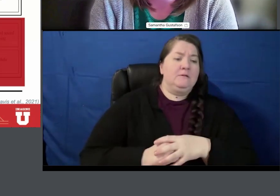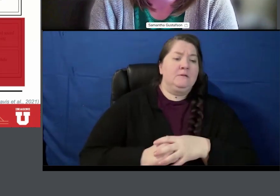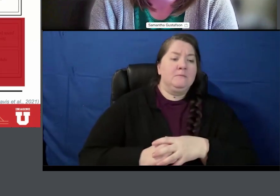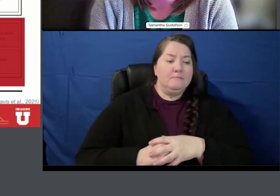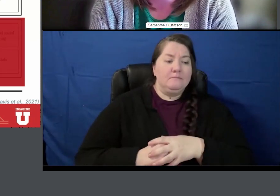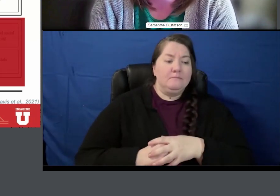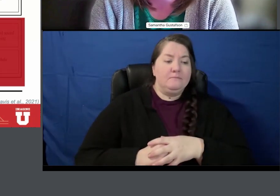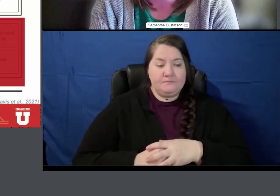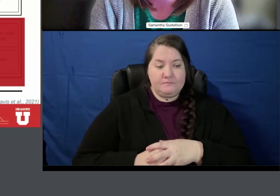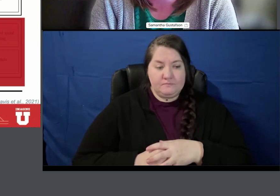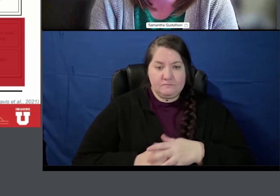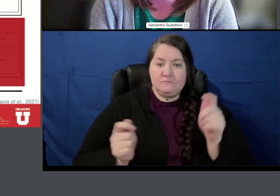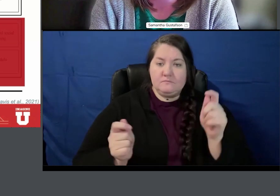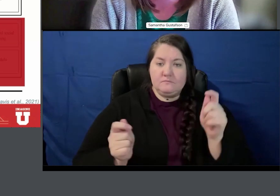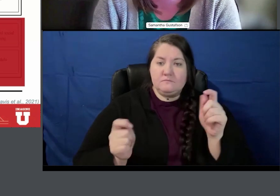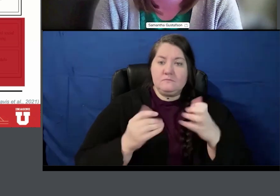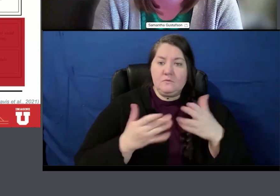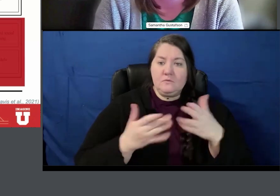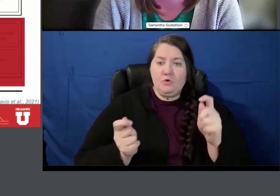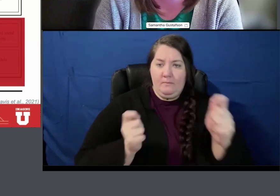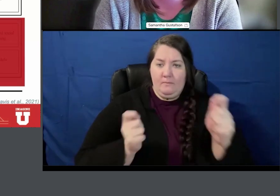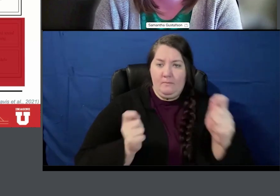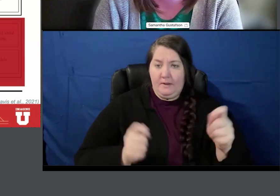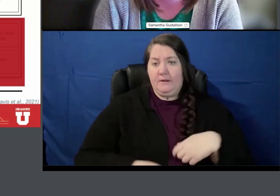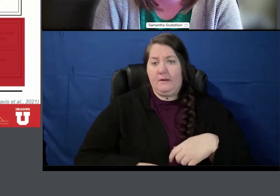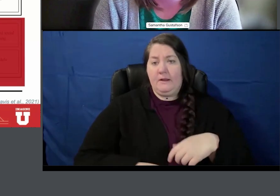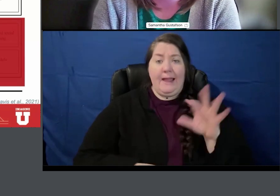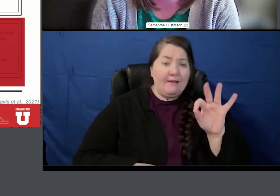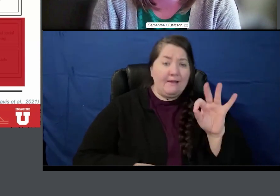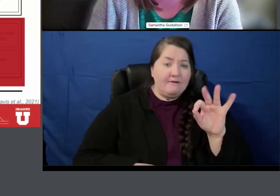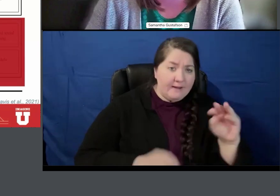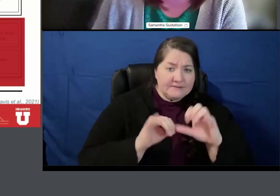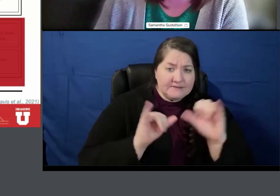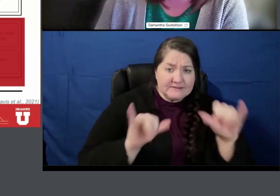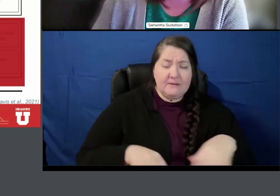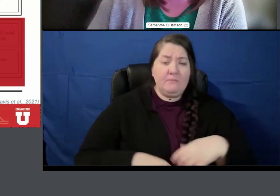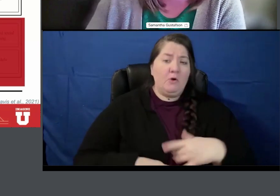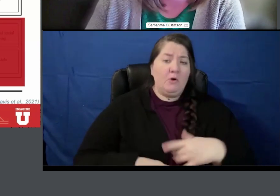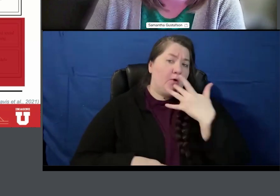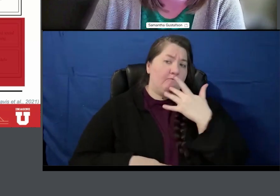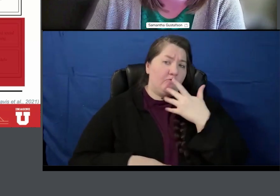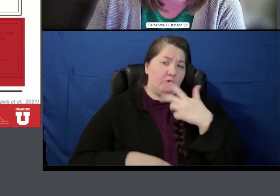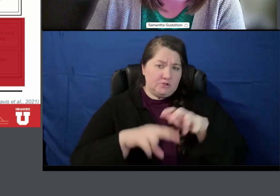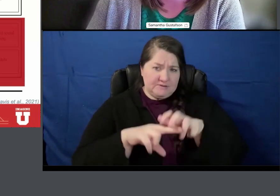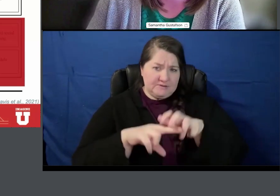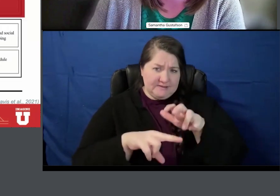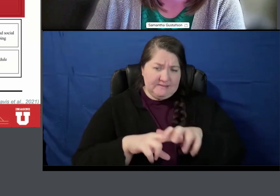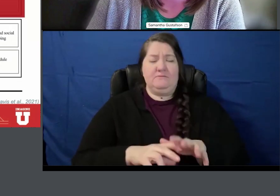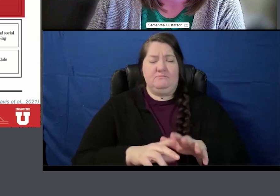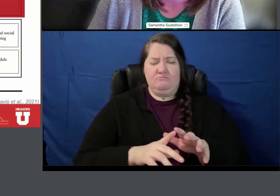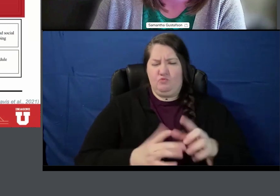classroom modifications like remote microphone systems and preferential seating, which we'll talk a little bit more about later today.